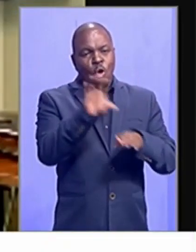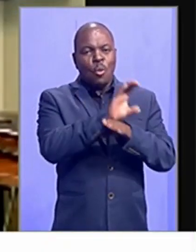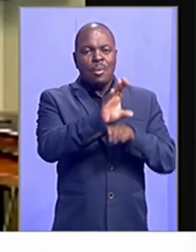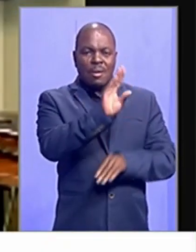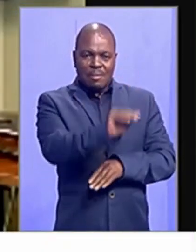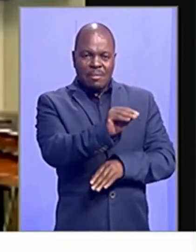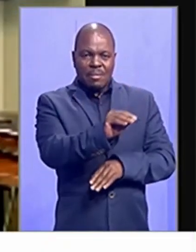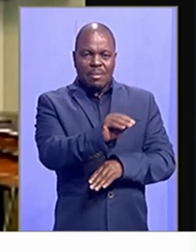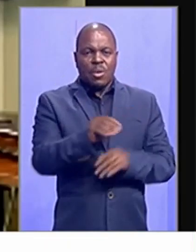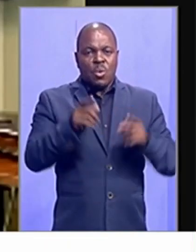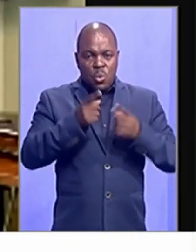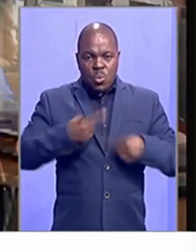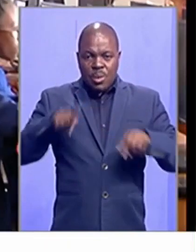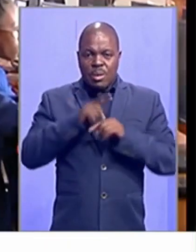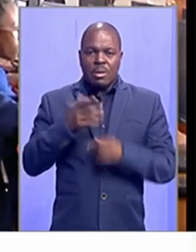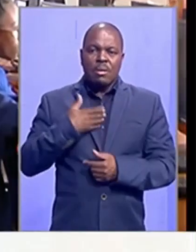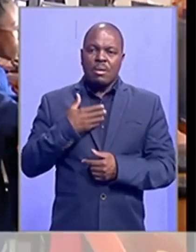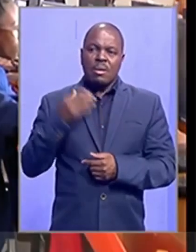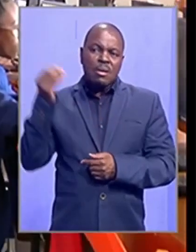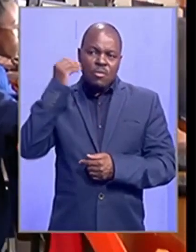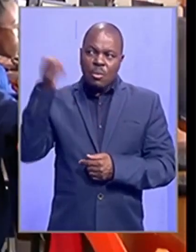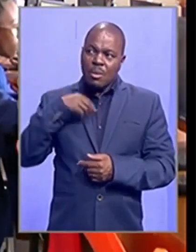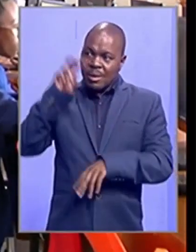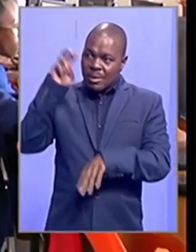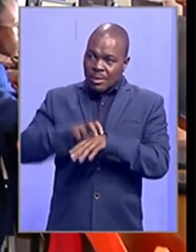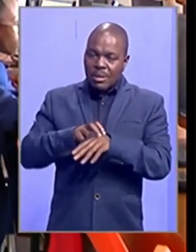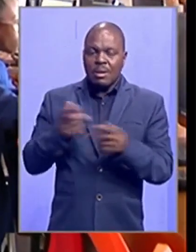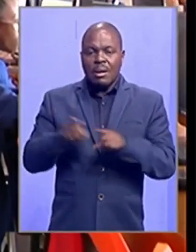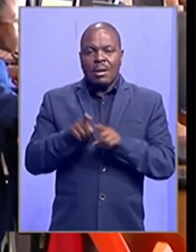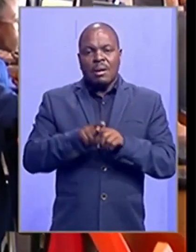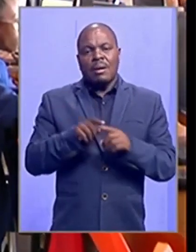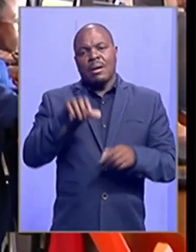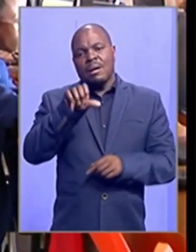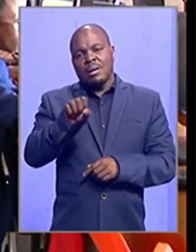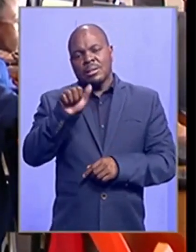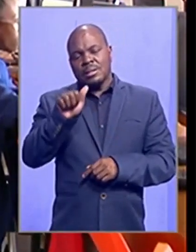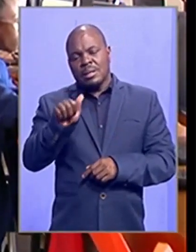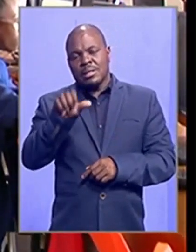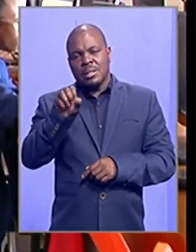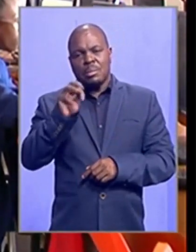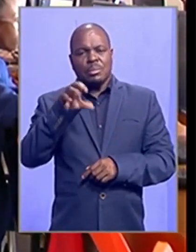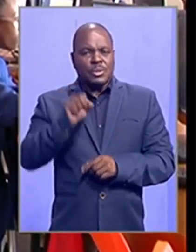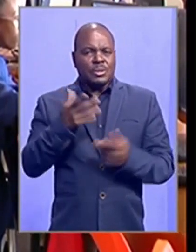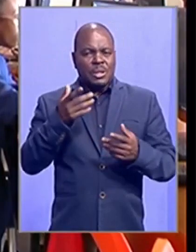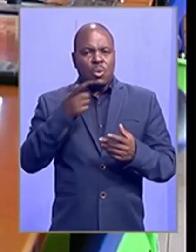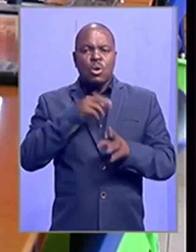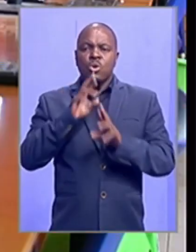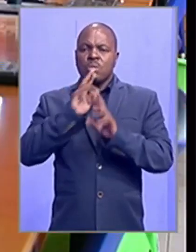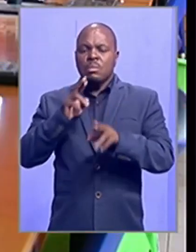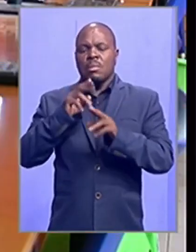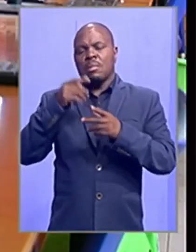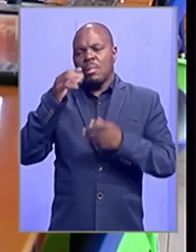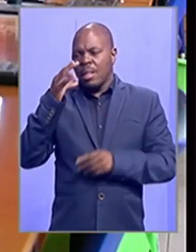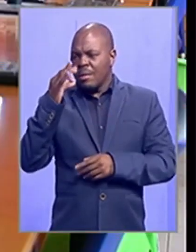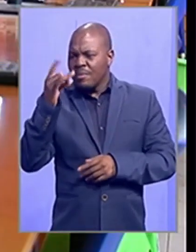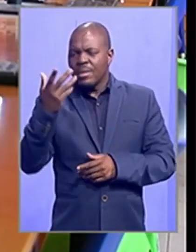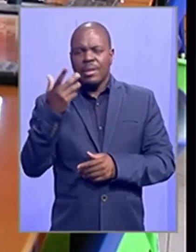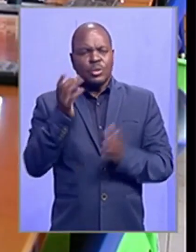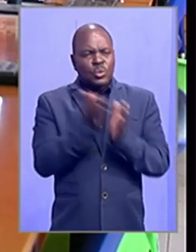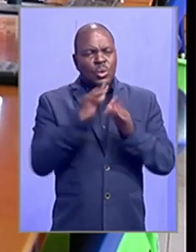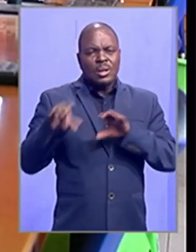to receive data that we need for SABCs, which we use to report on the daily activities of